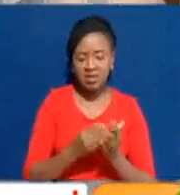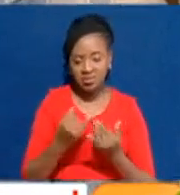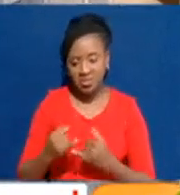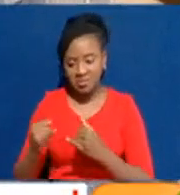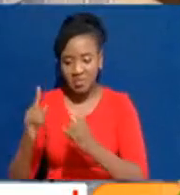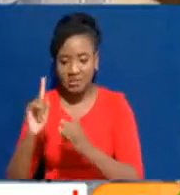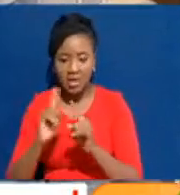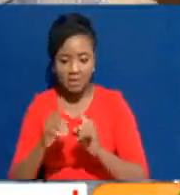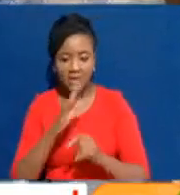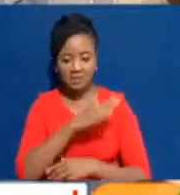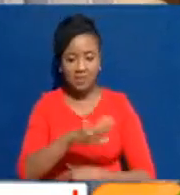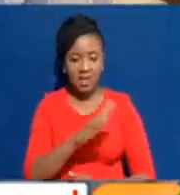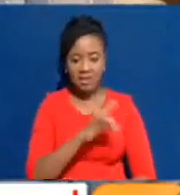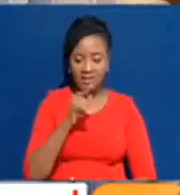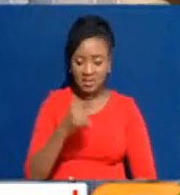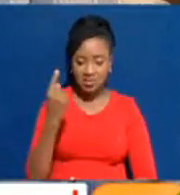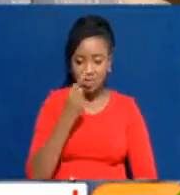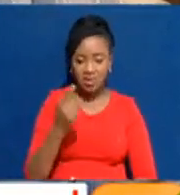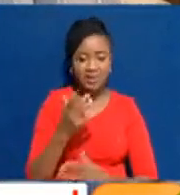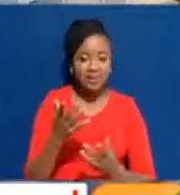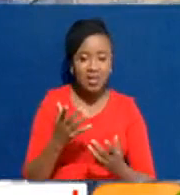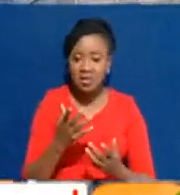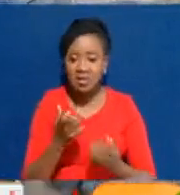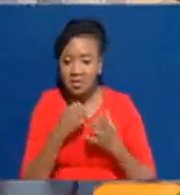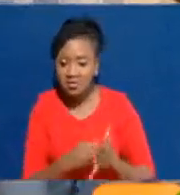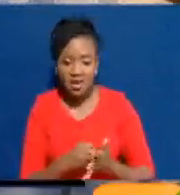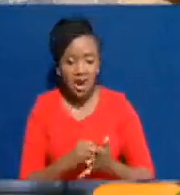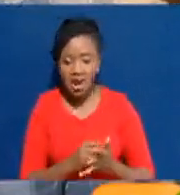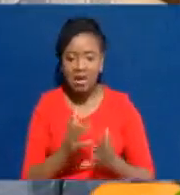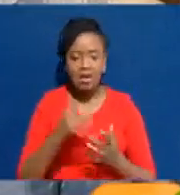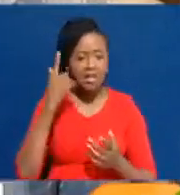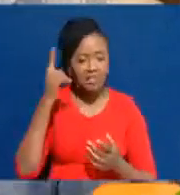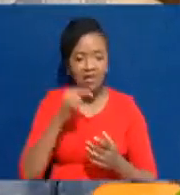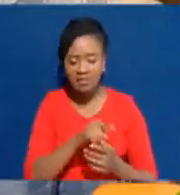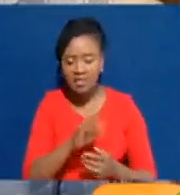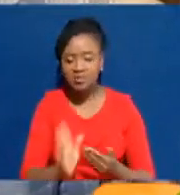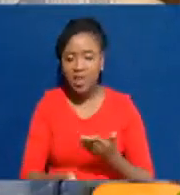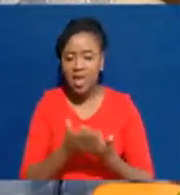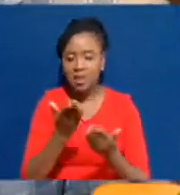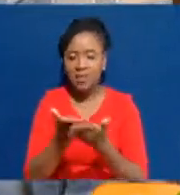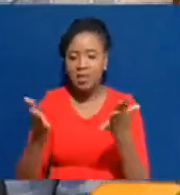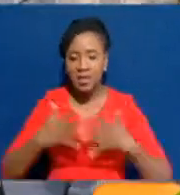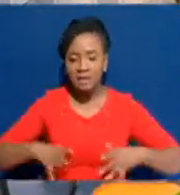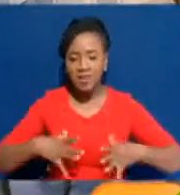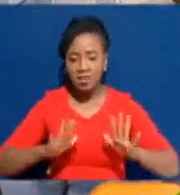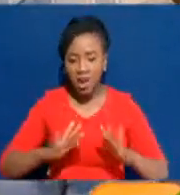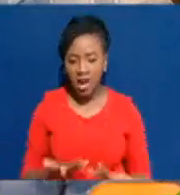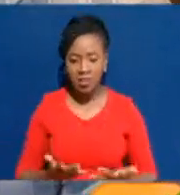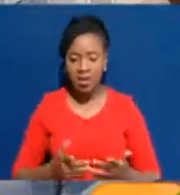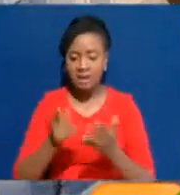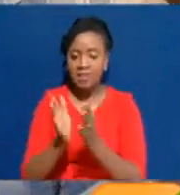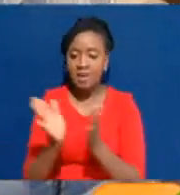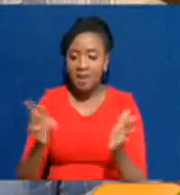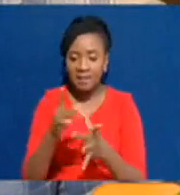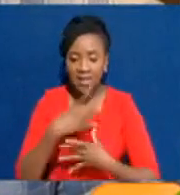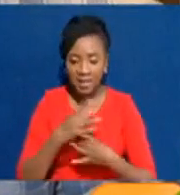For Parliament, it goes beyond a supplies question. It goes to the public good of this acquisition, the public interest